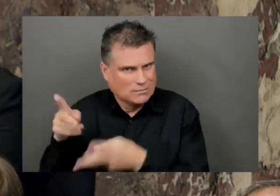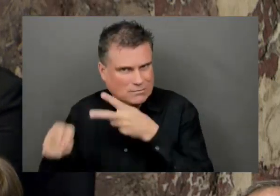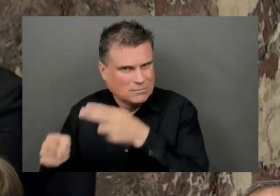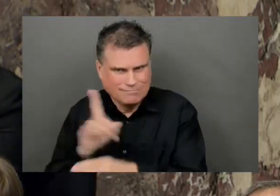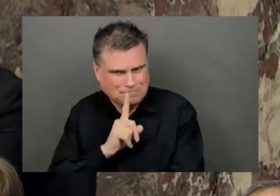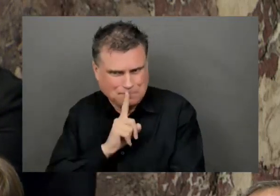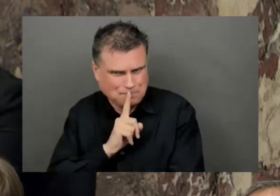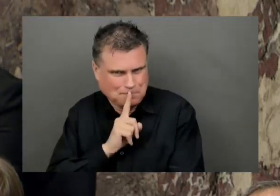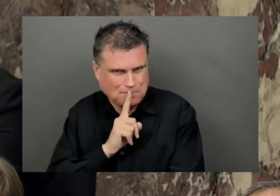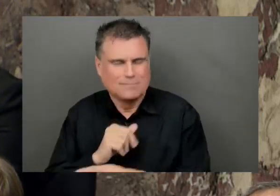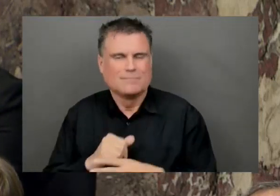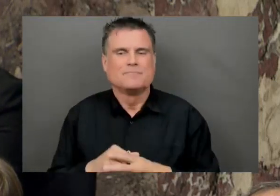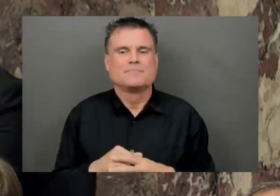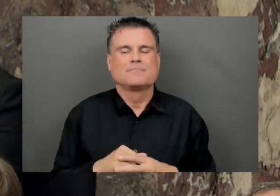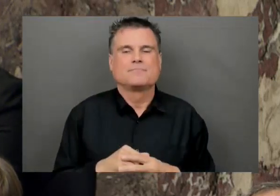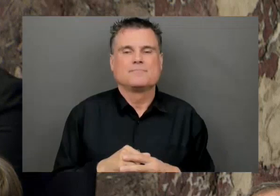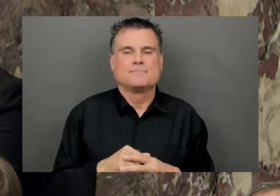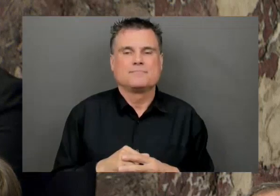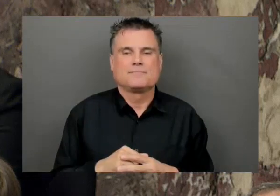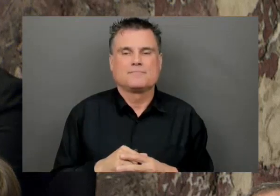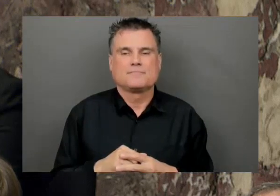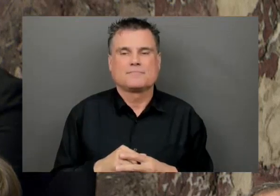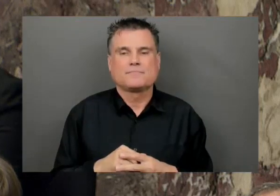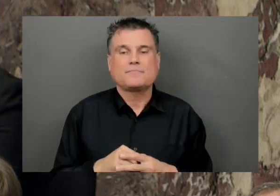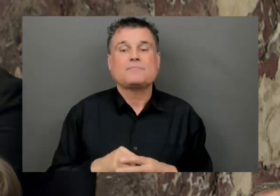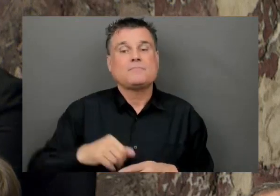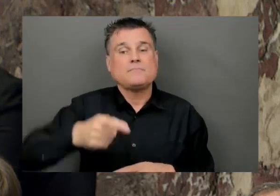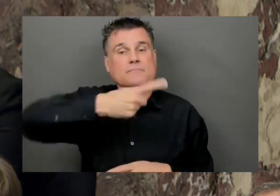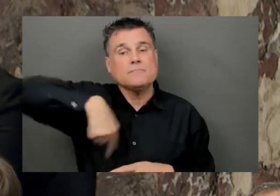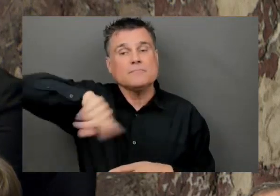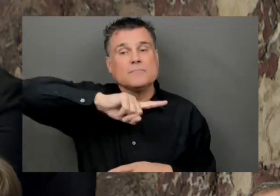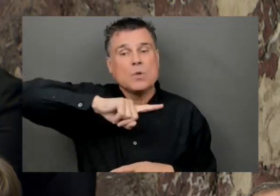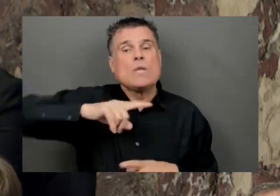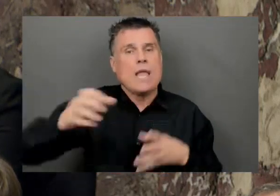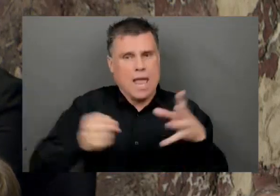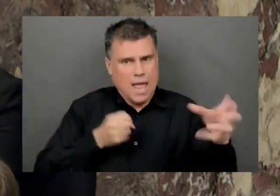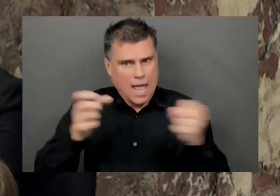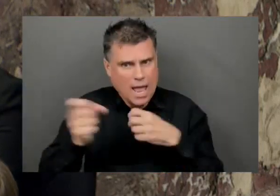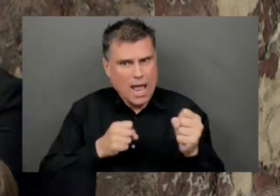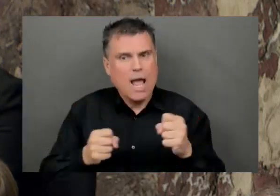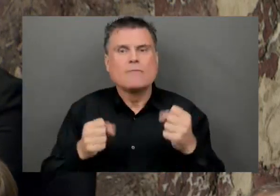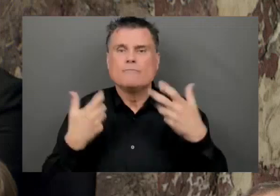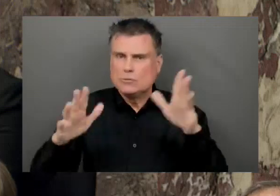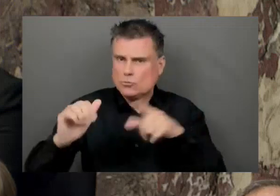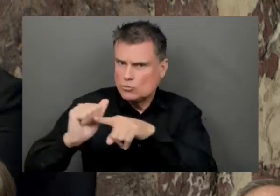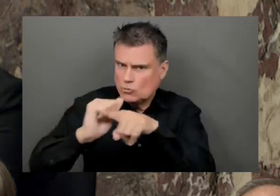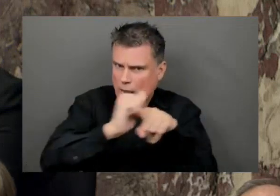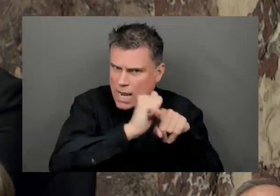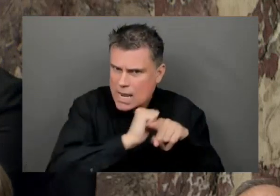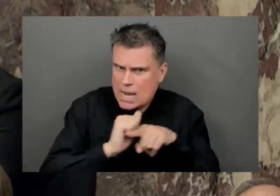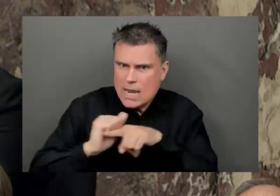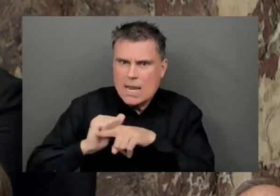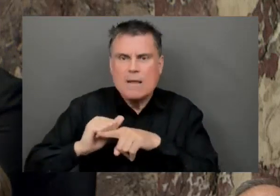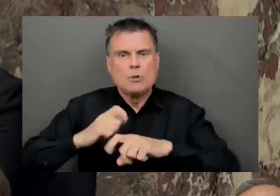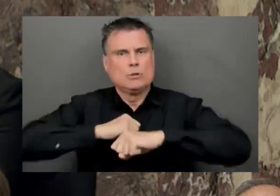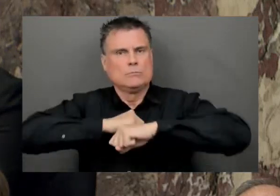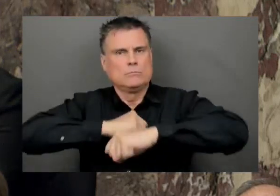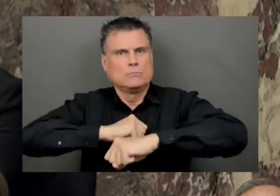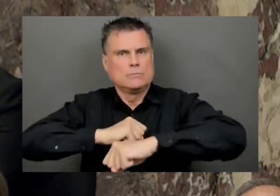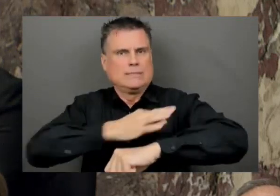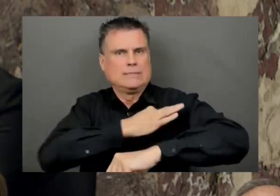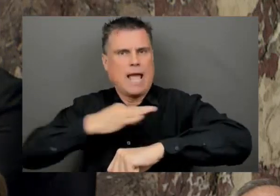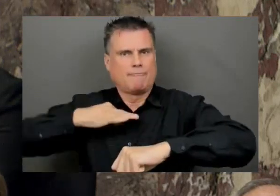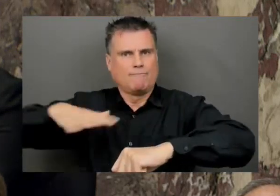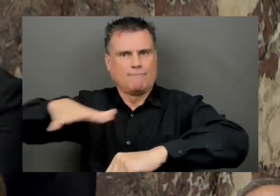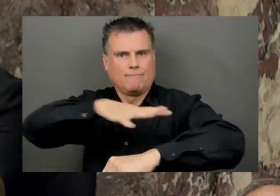But to hire and train relational security staff. And you know, when we announced that, Honourable Speaker, they questioned it. They said, you're not